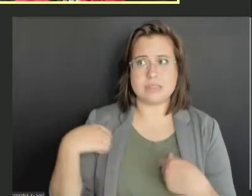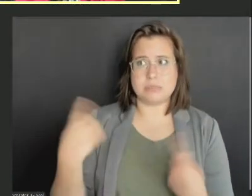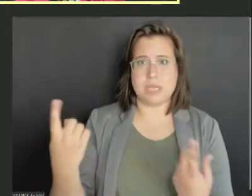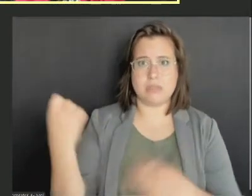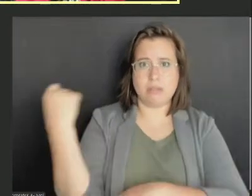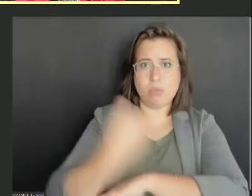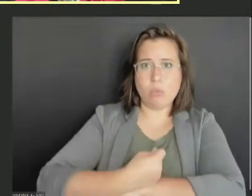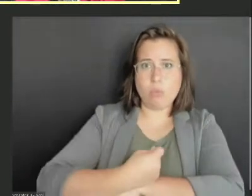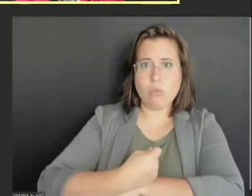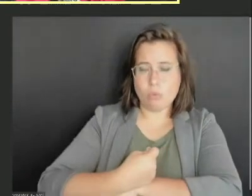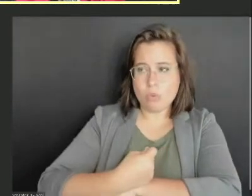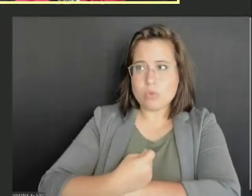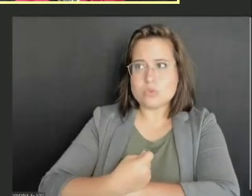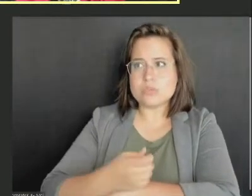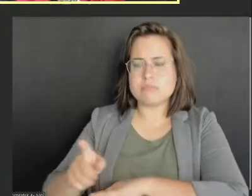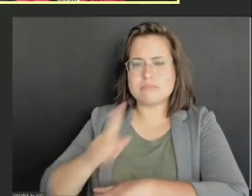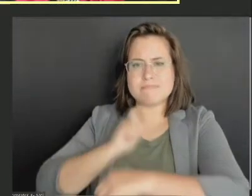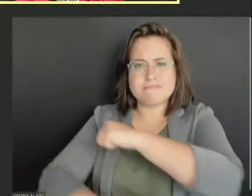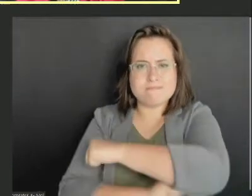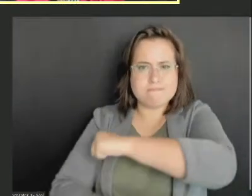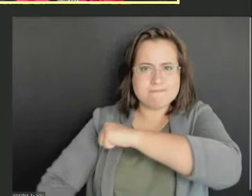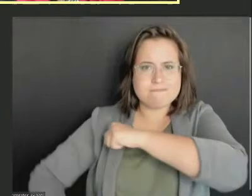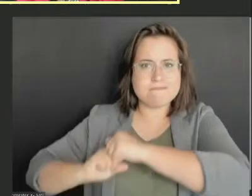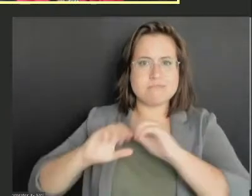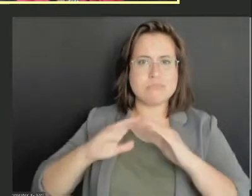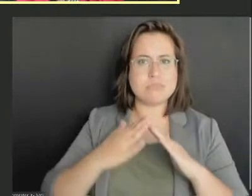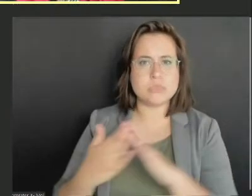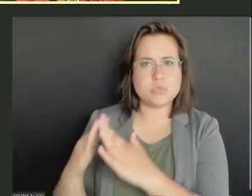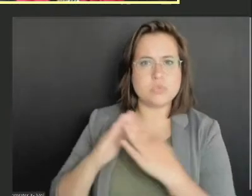they are the lifeblood of a community.